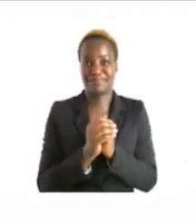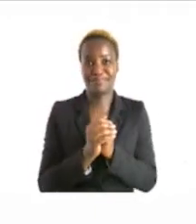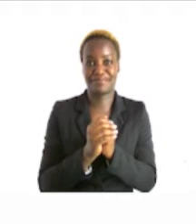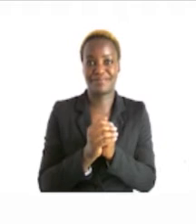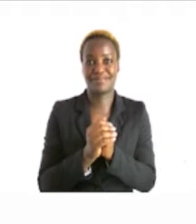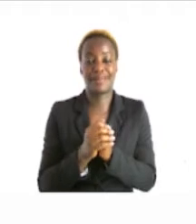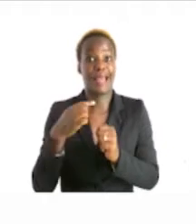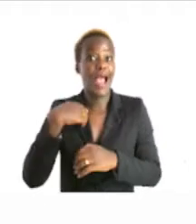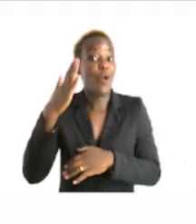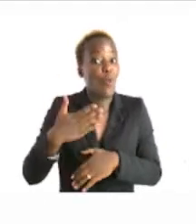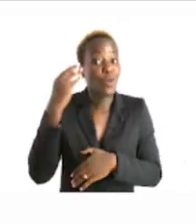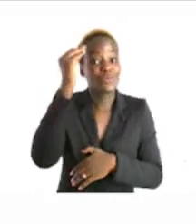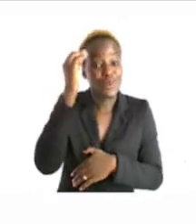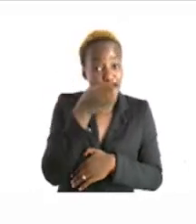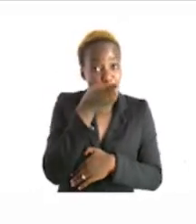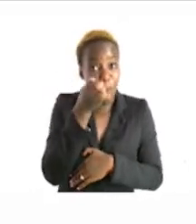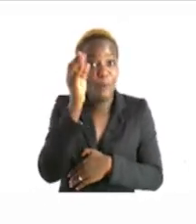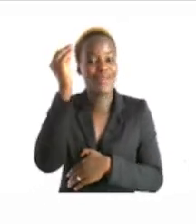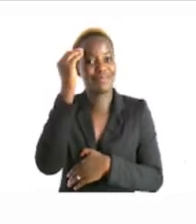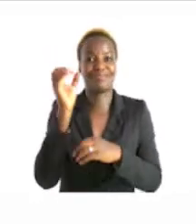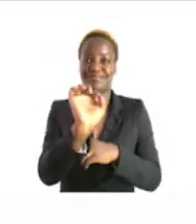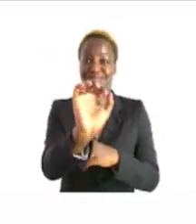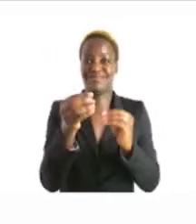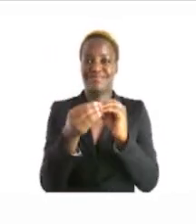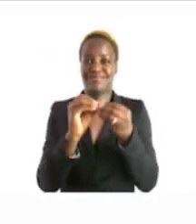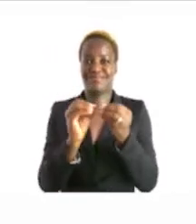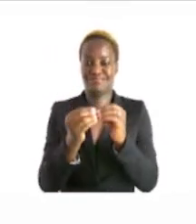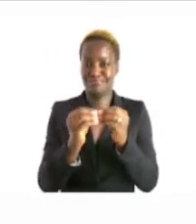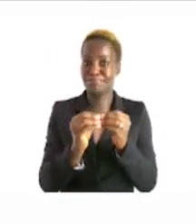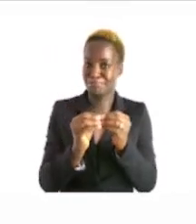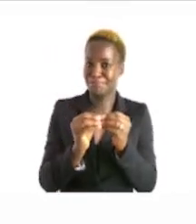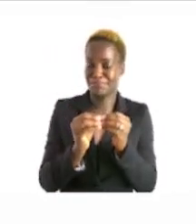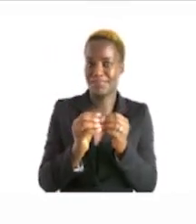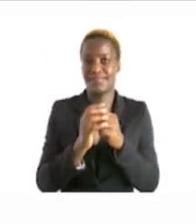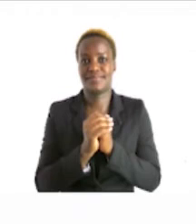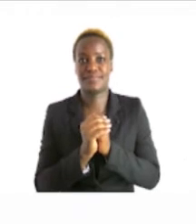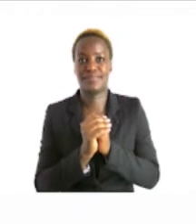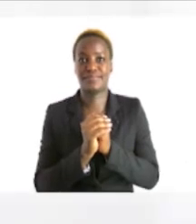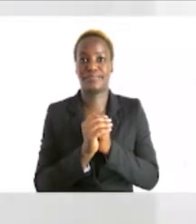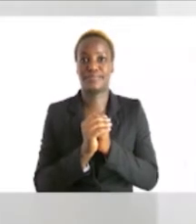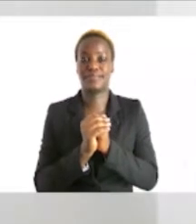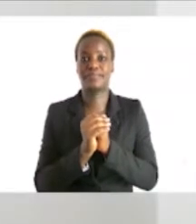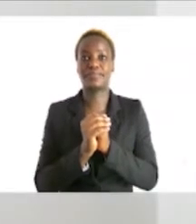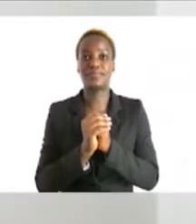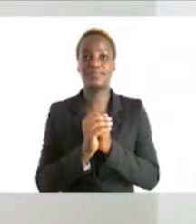just test your knowledge about how much you know about the numbers. Quickly look on the chalkboard